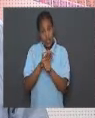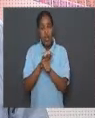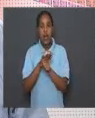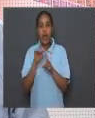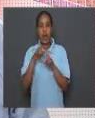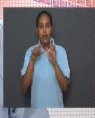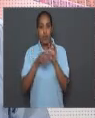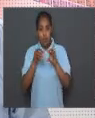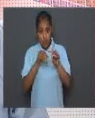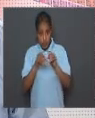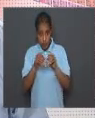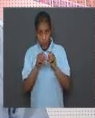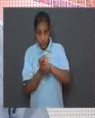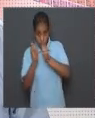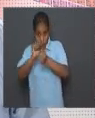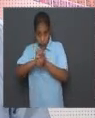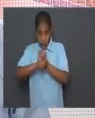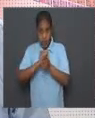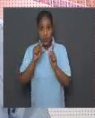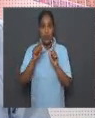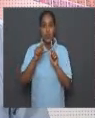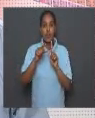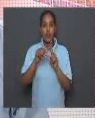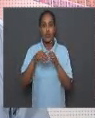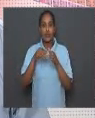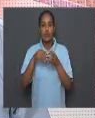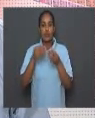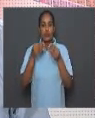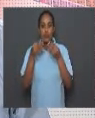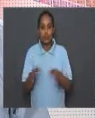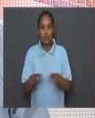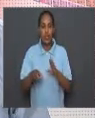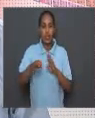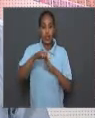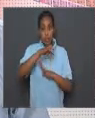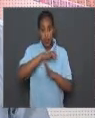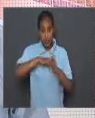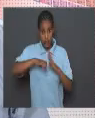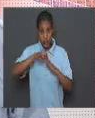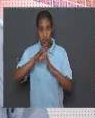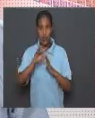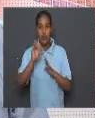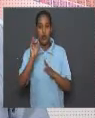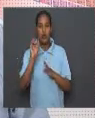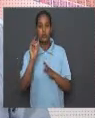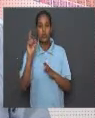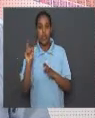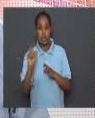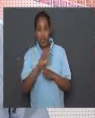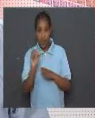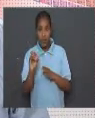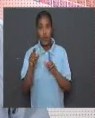ions move towards the anode and lose electrons, or oxidize,